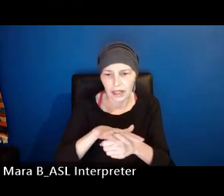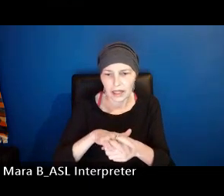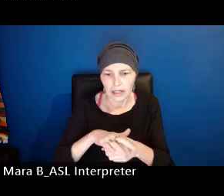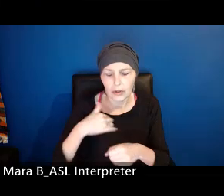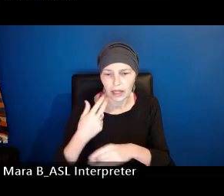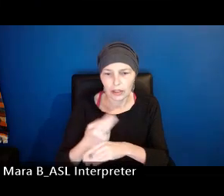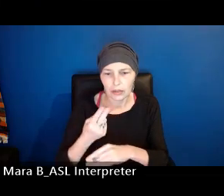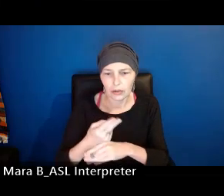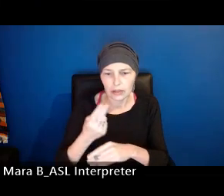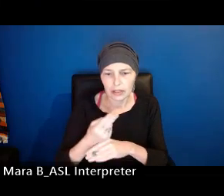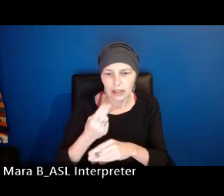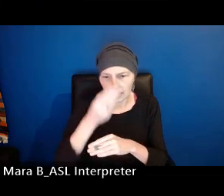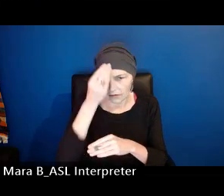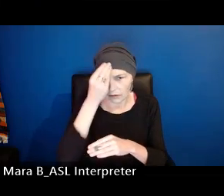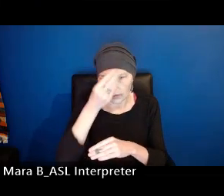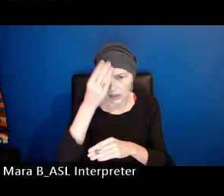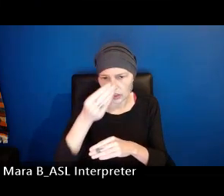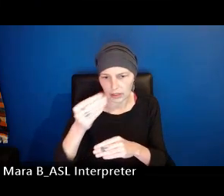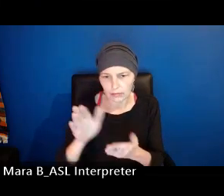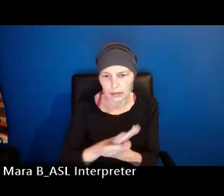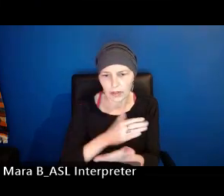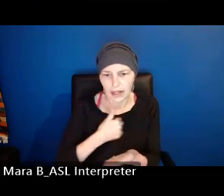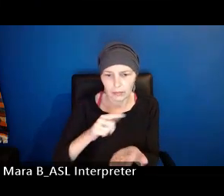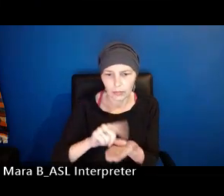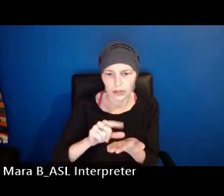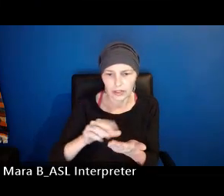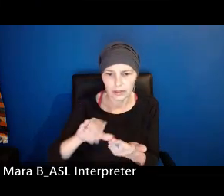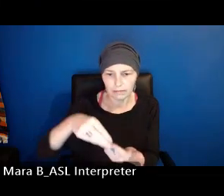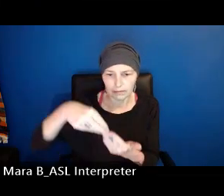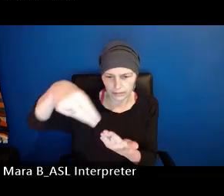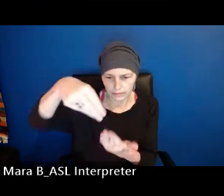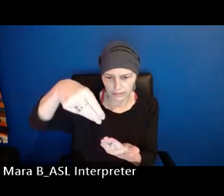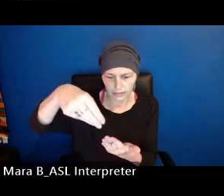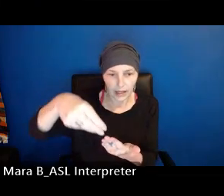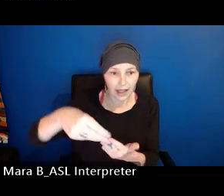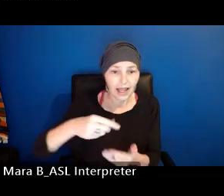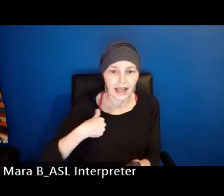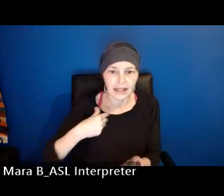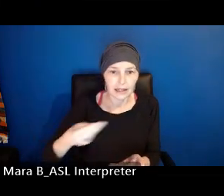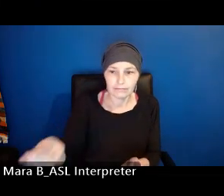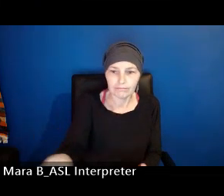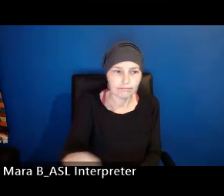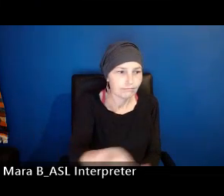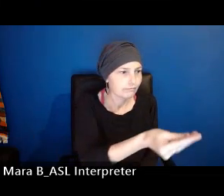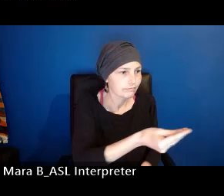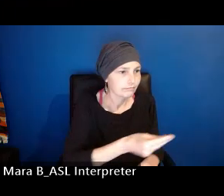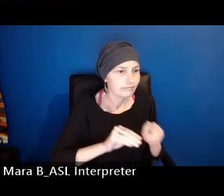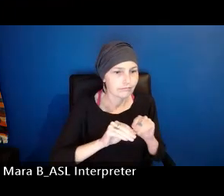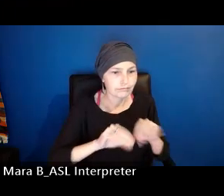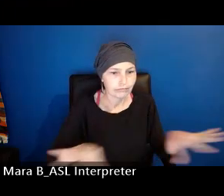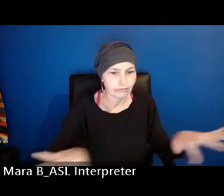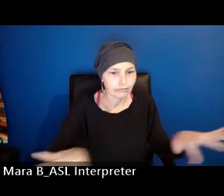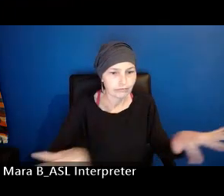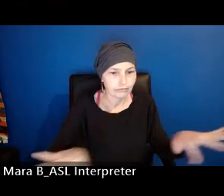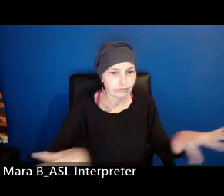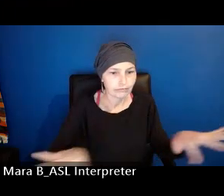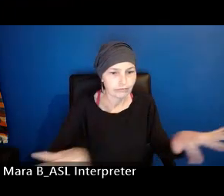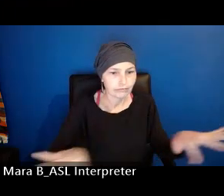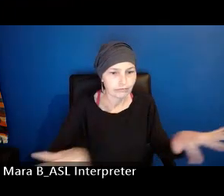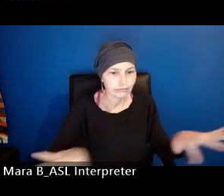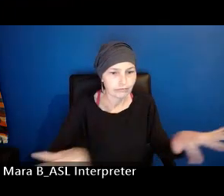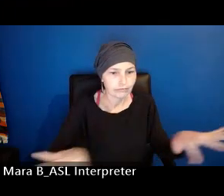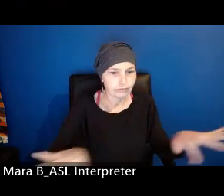I printed out and passed it around to people, they couldn't understand it. They didn't know what it meant, so they're just ignoring the response.